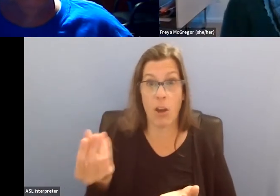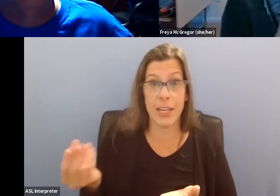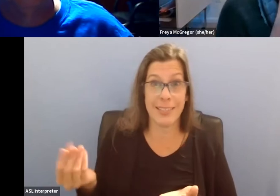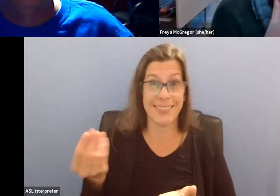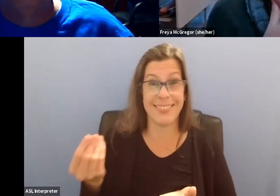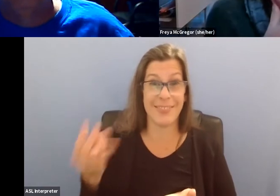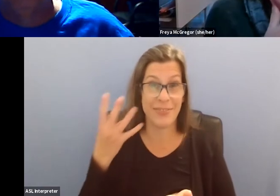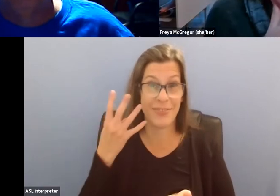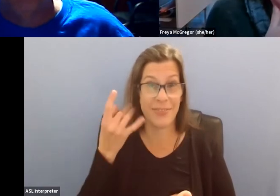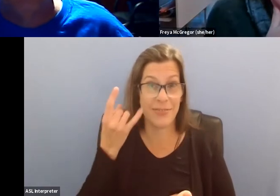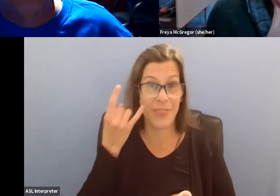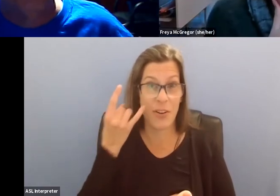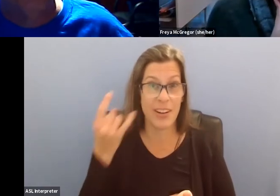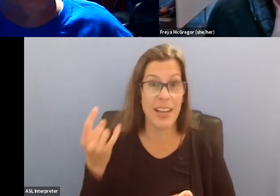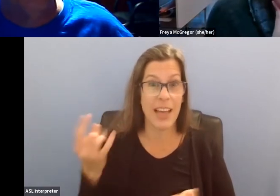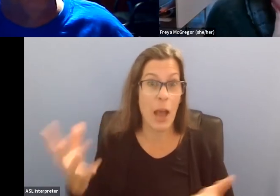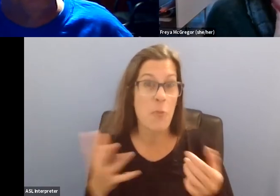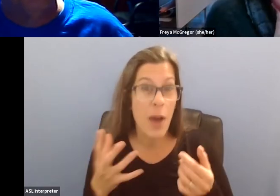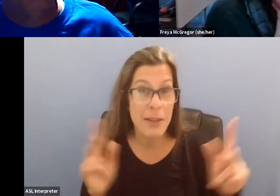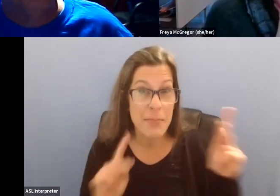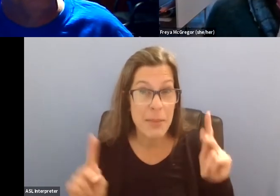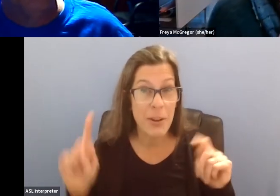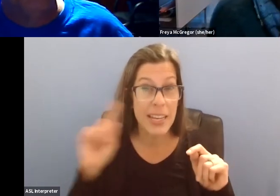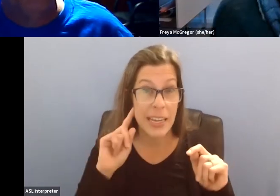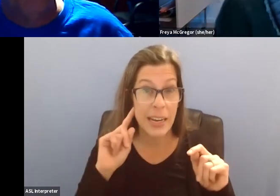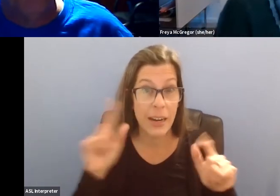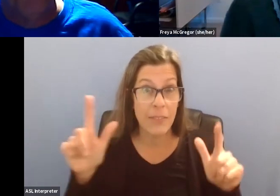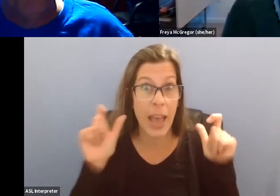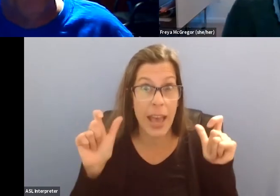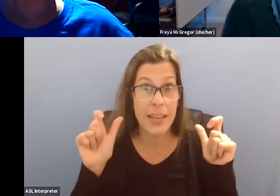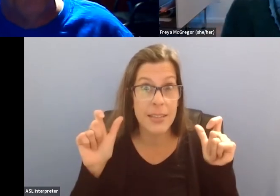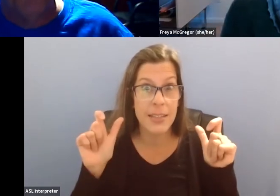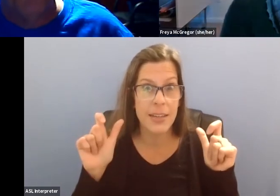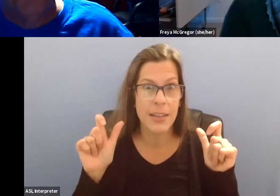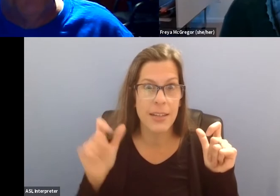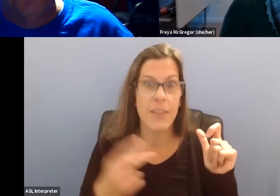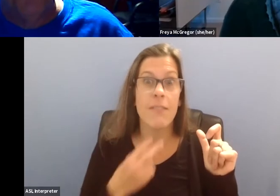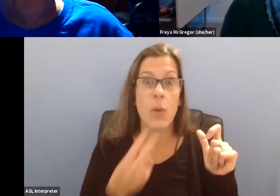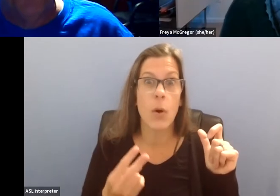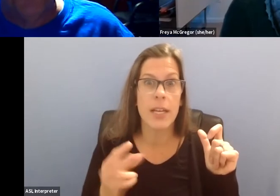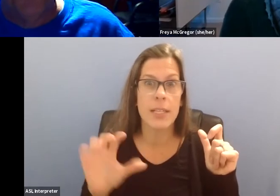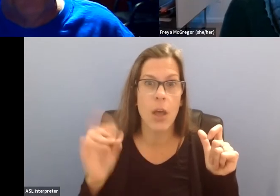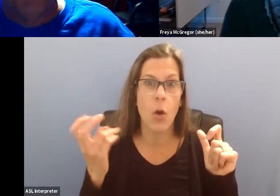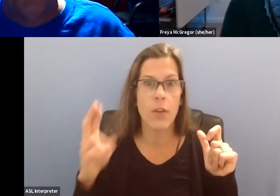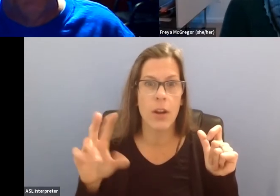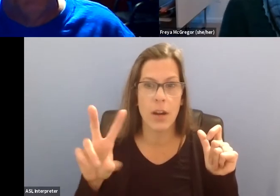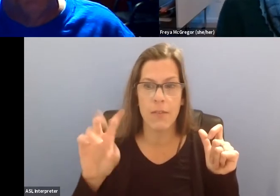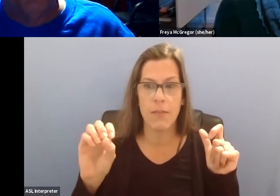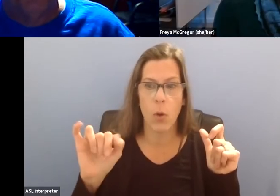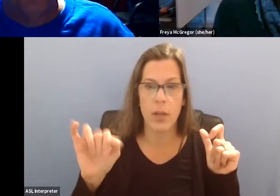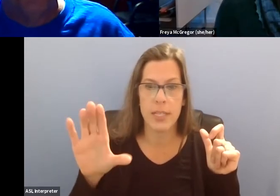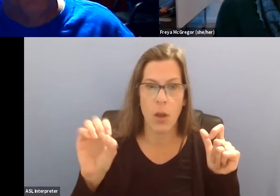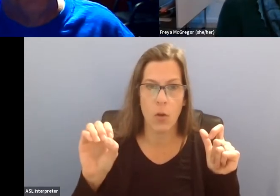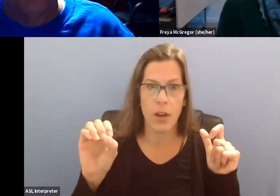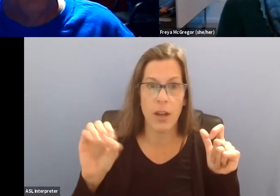cool. I just wanted to keep folks to hear how fast the voiceover software is speaking to you because, um, I know